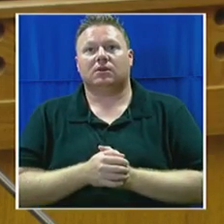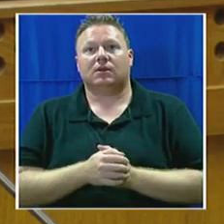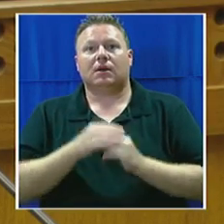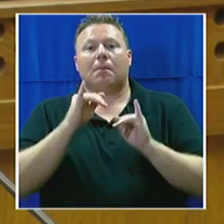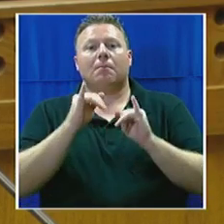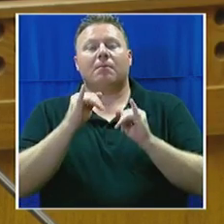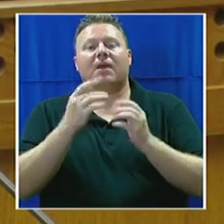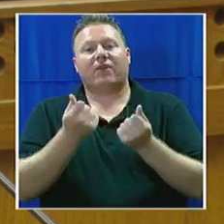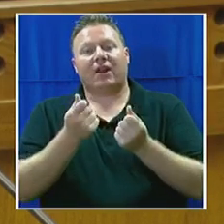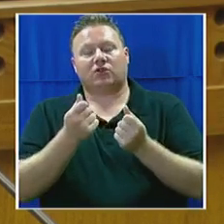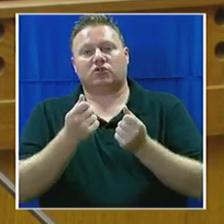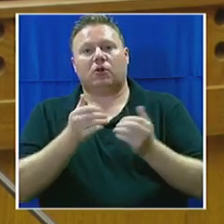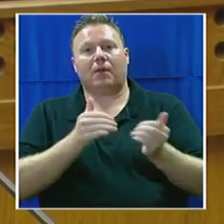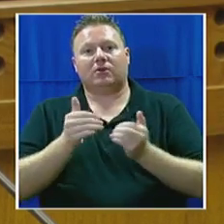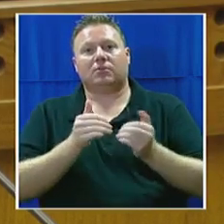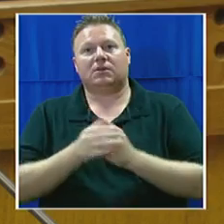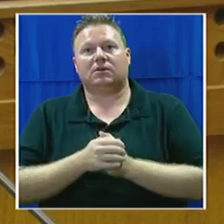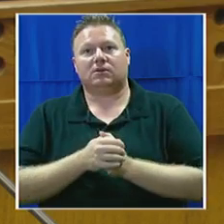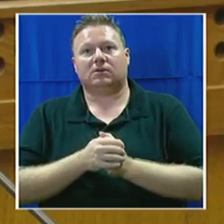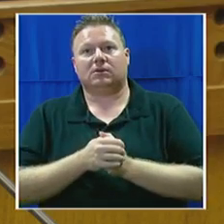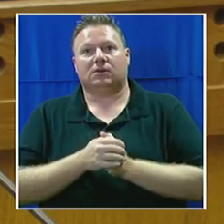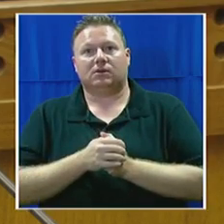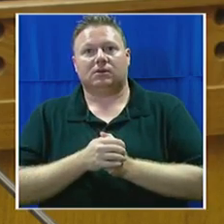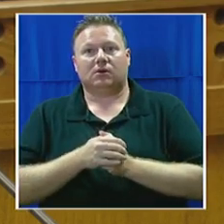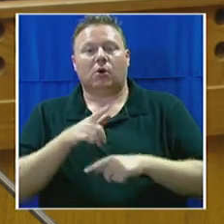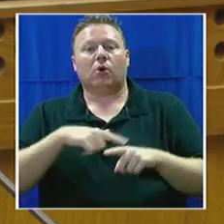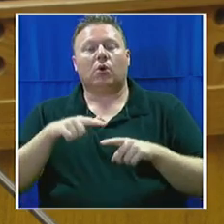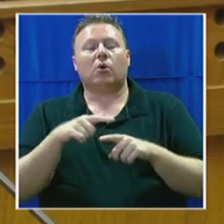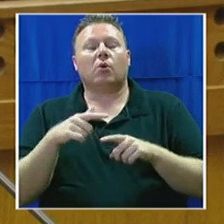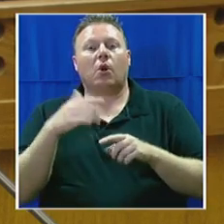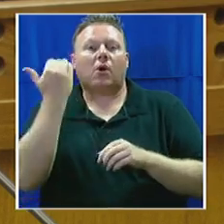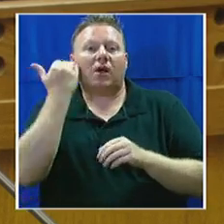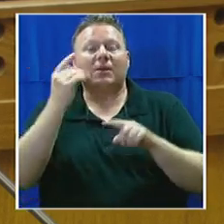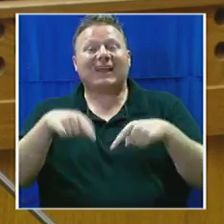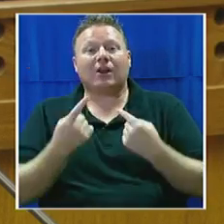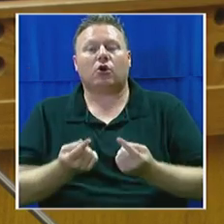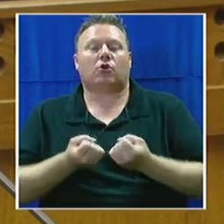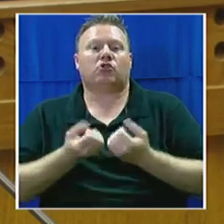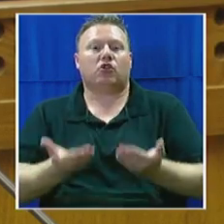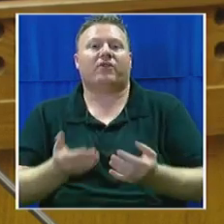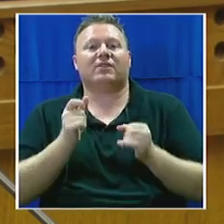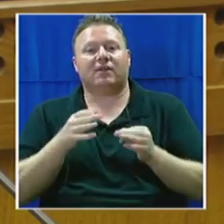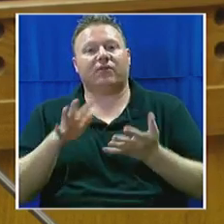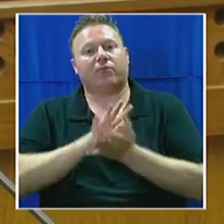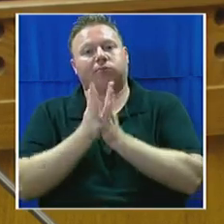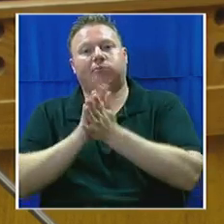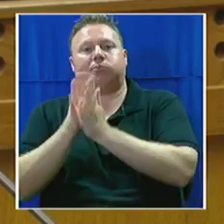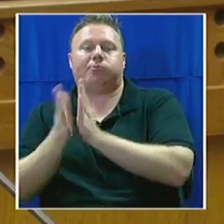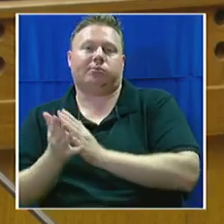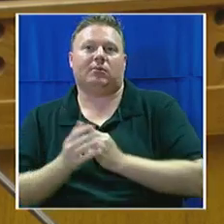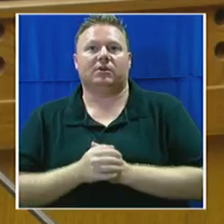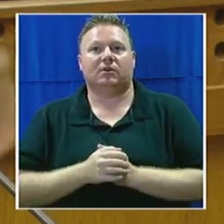management undermines the capacity of local government to provide quality to all services within